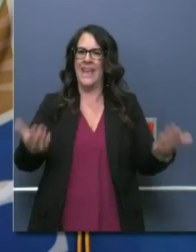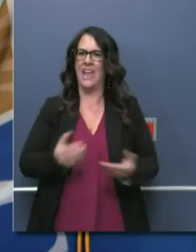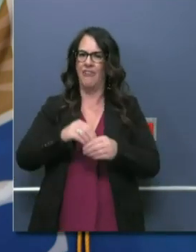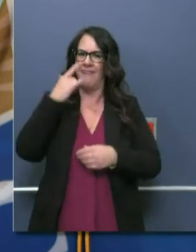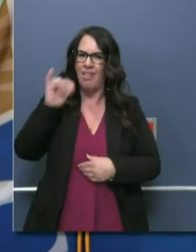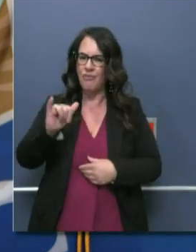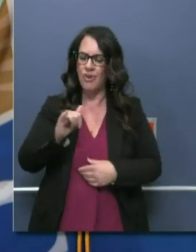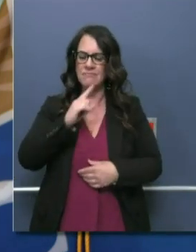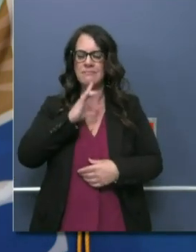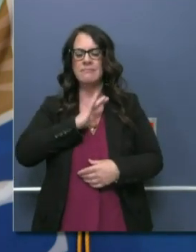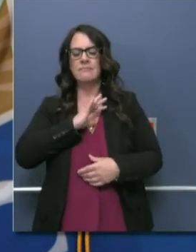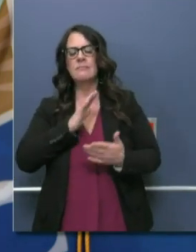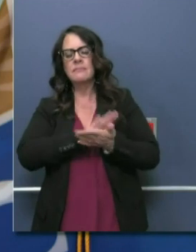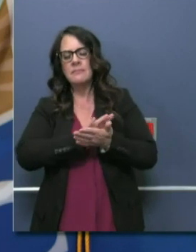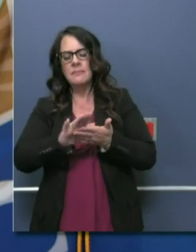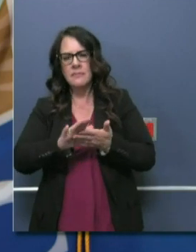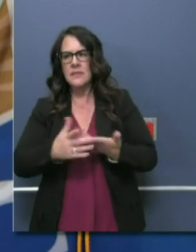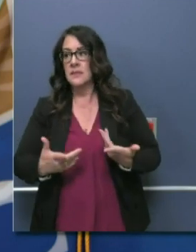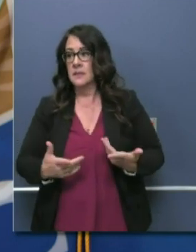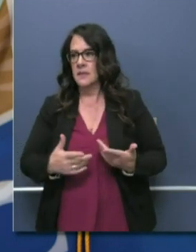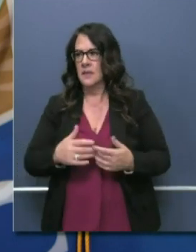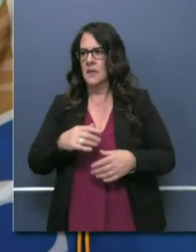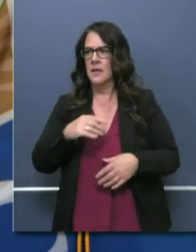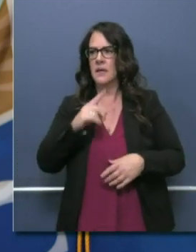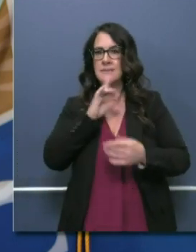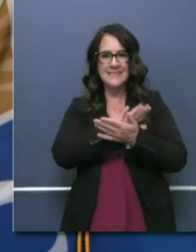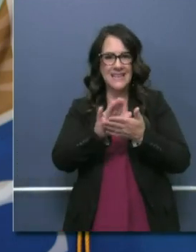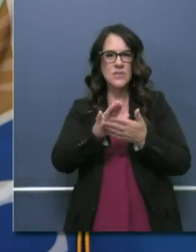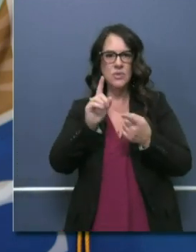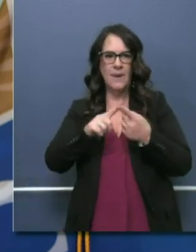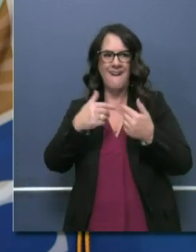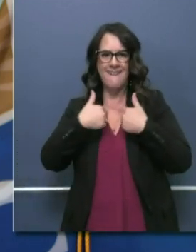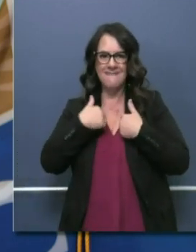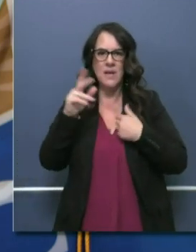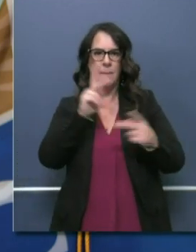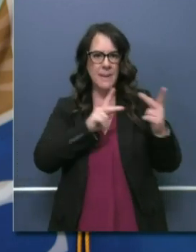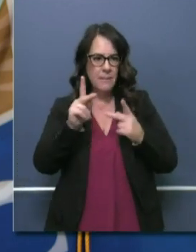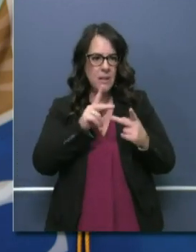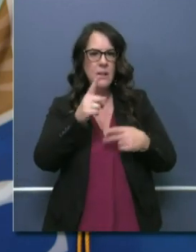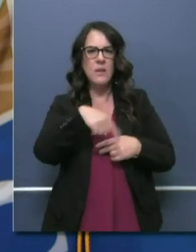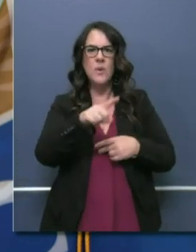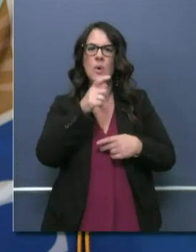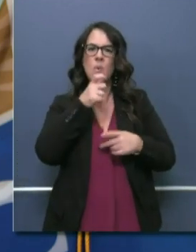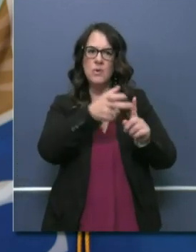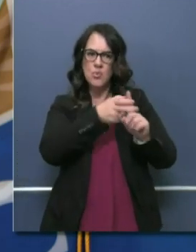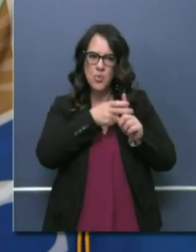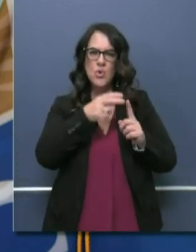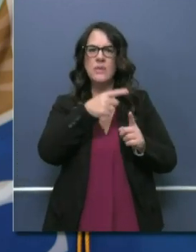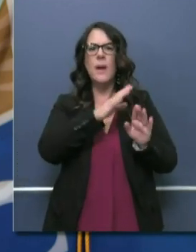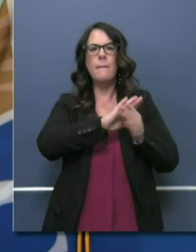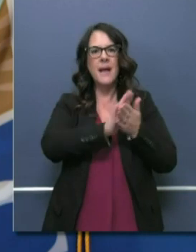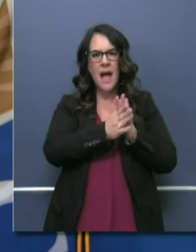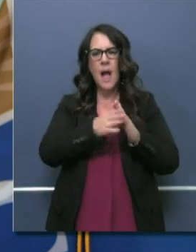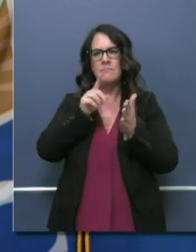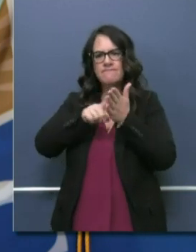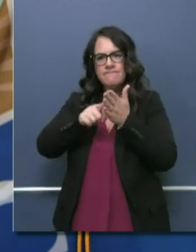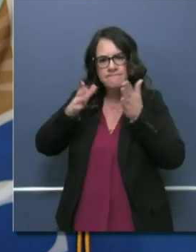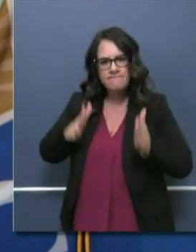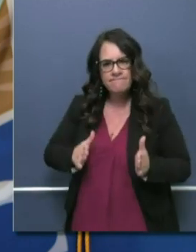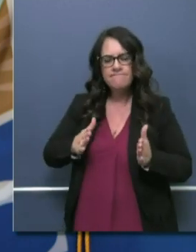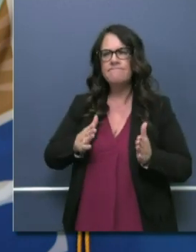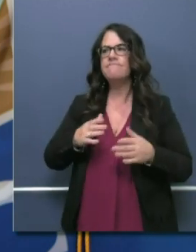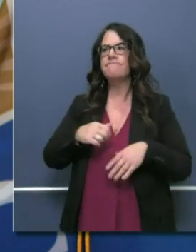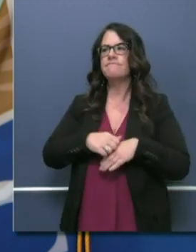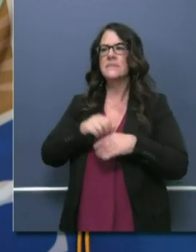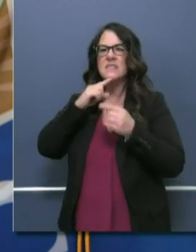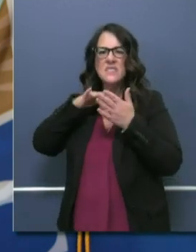the scale will be advanced through this virtual academy and through a workforce that we currently have that we